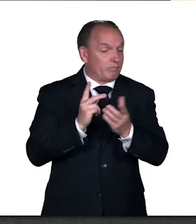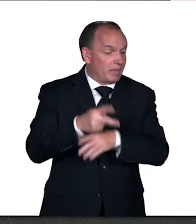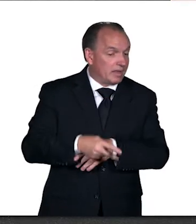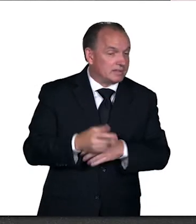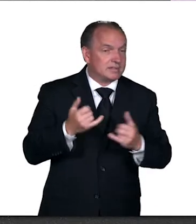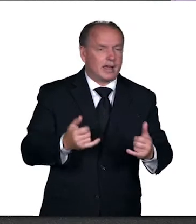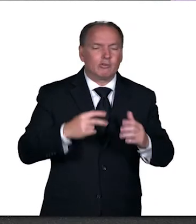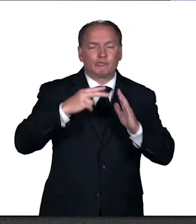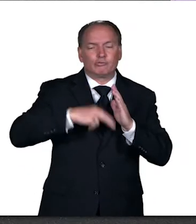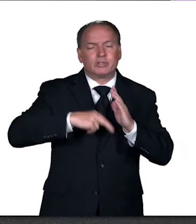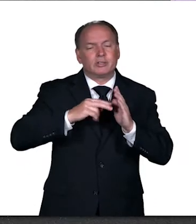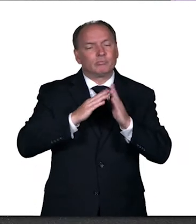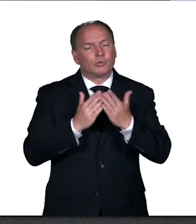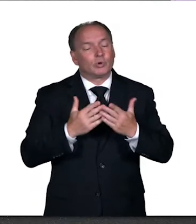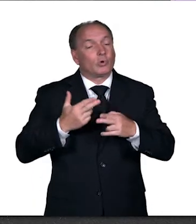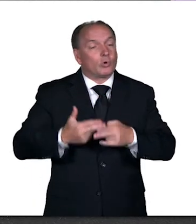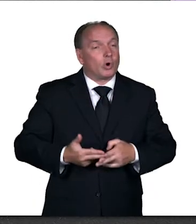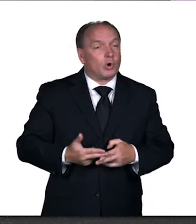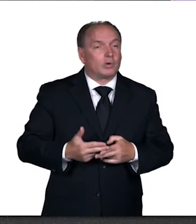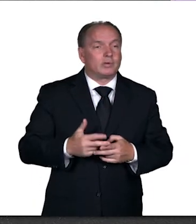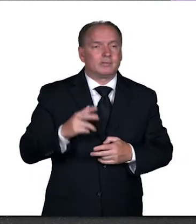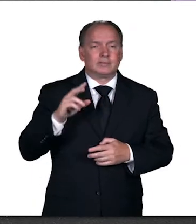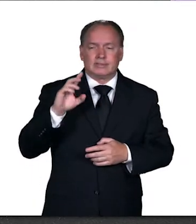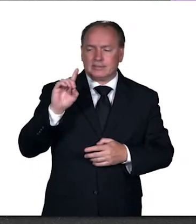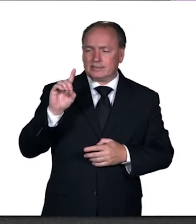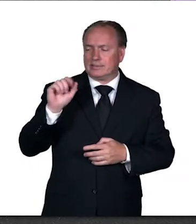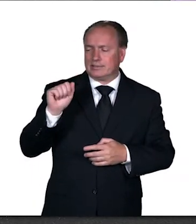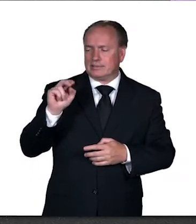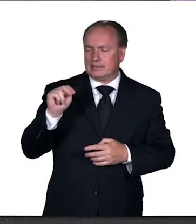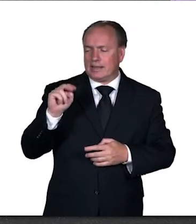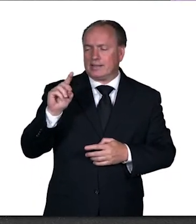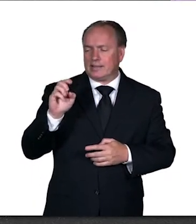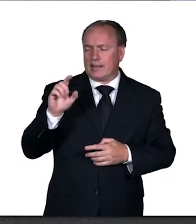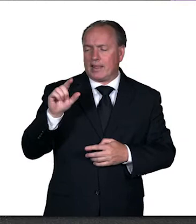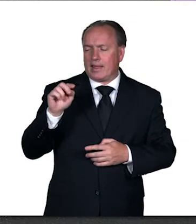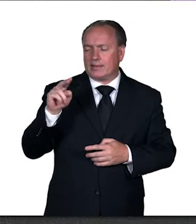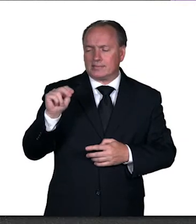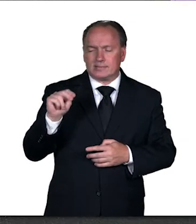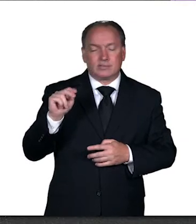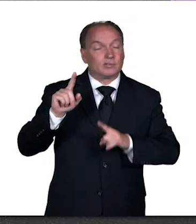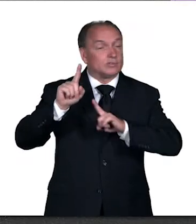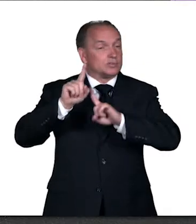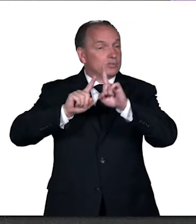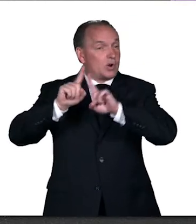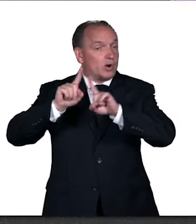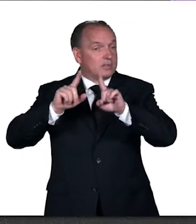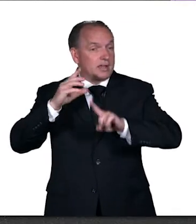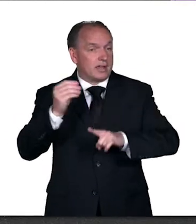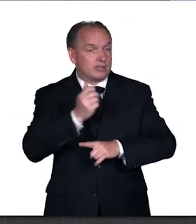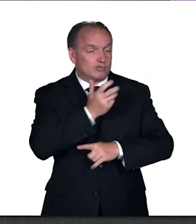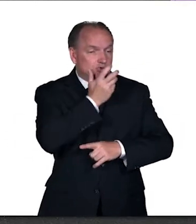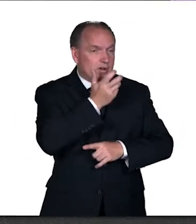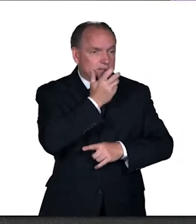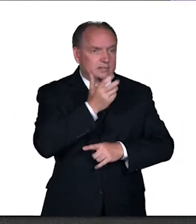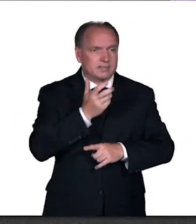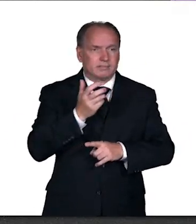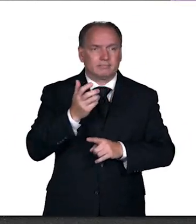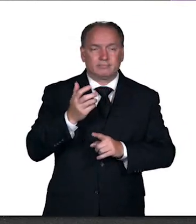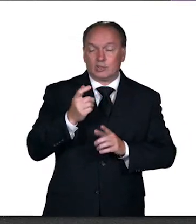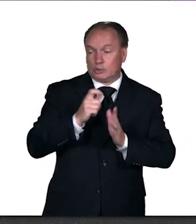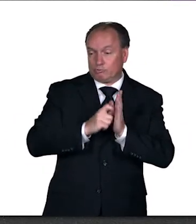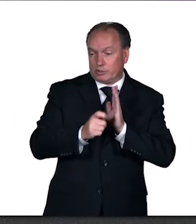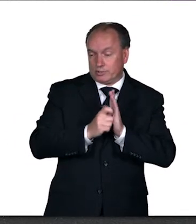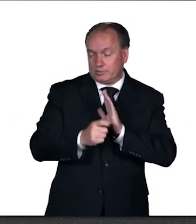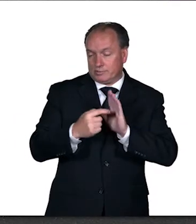need, we are going to read a book called Dandelions, Stars in the Grass. It's written and illustrated by Mia